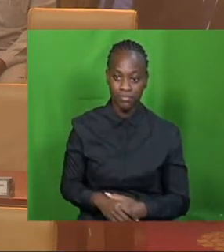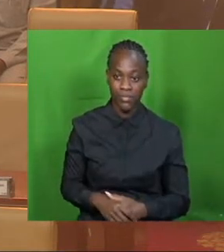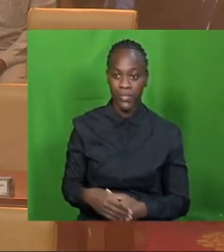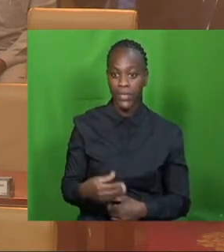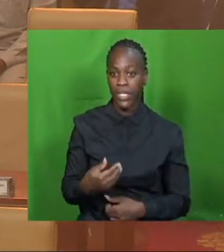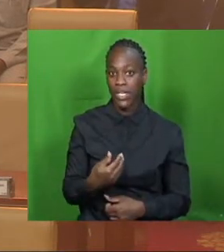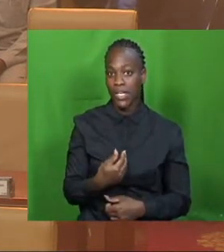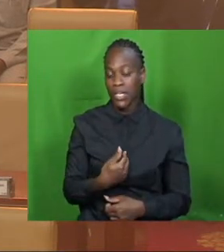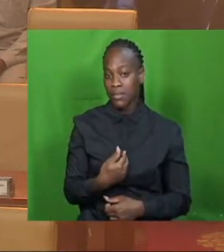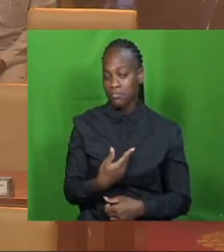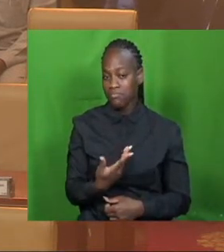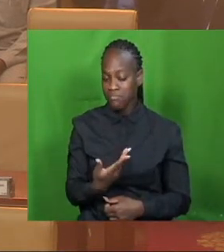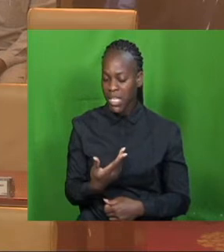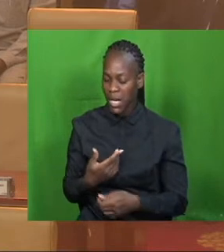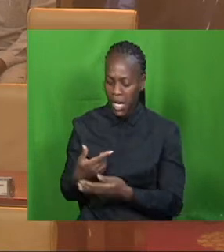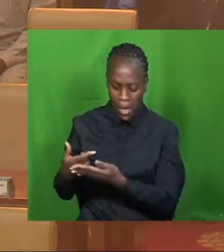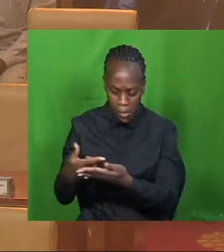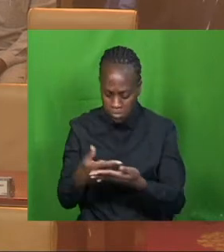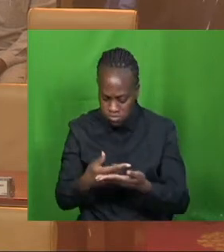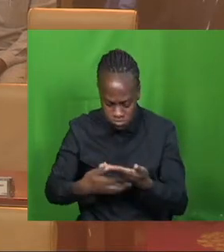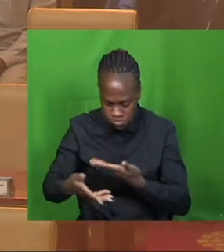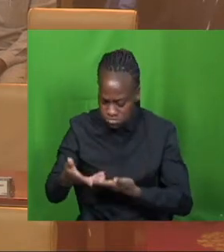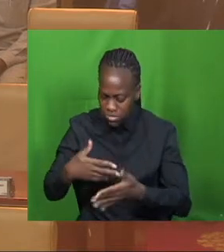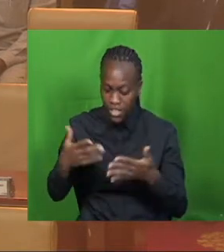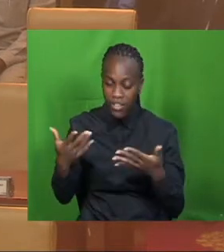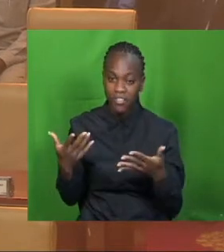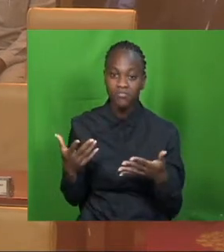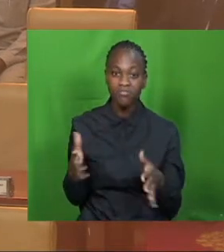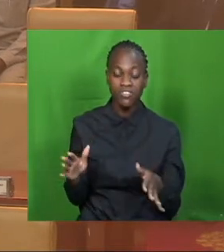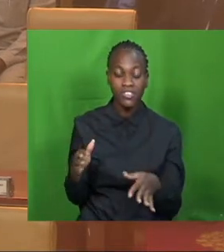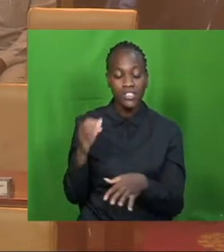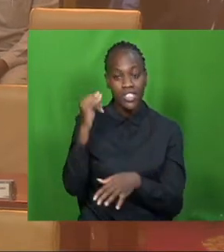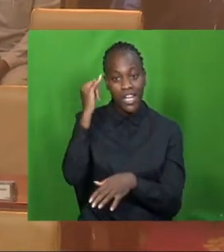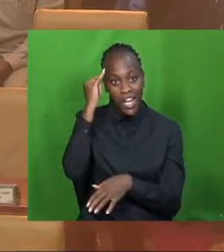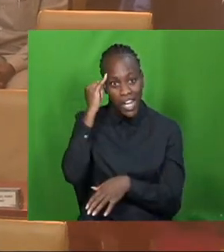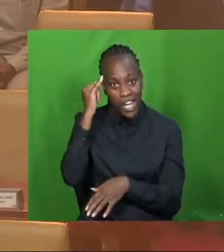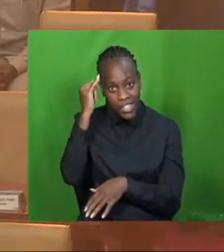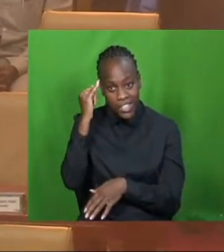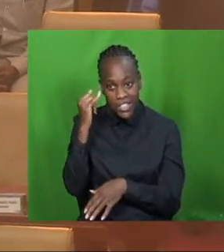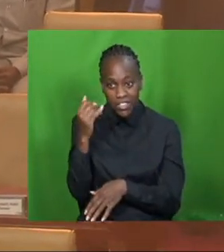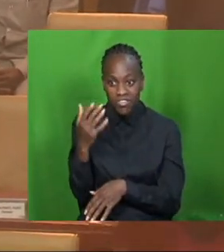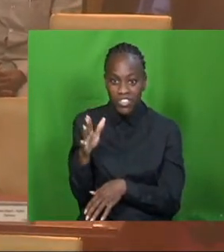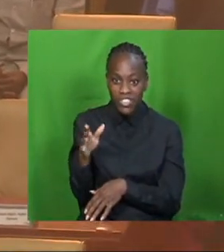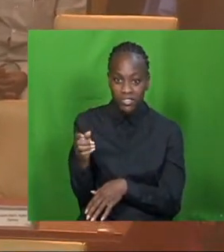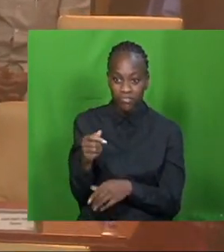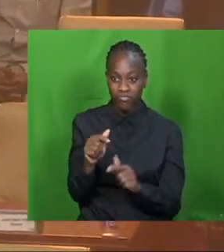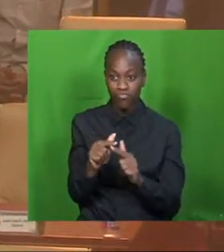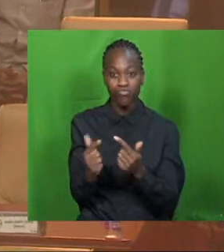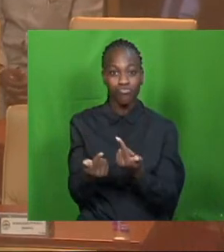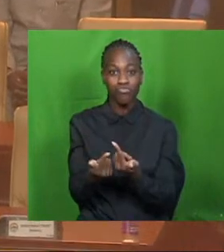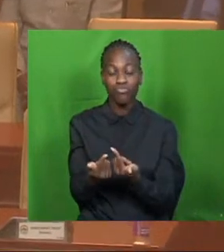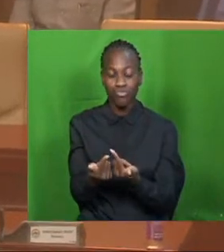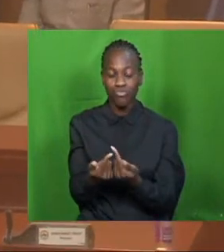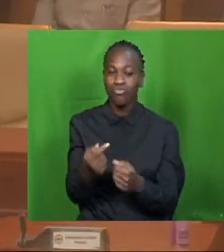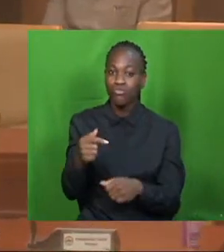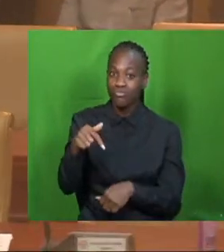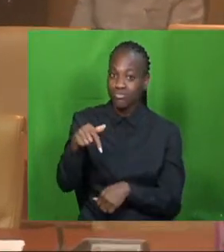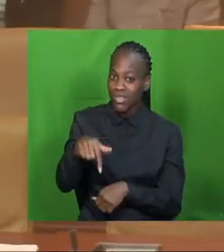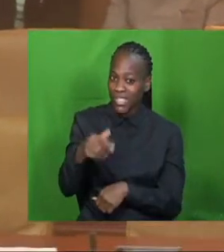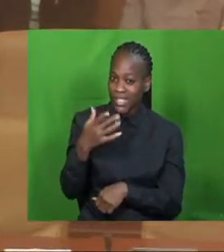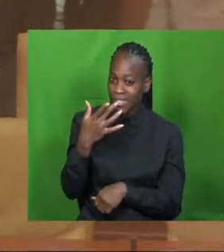practices to be able to respond to some urgent needs in that